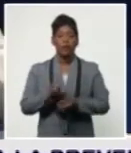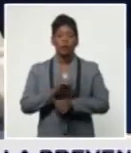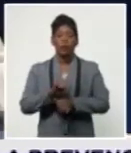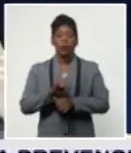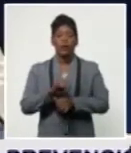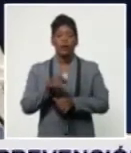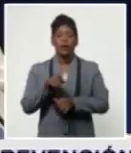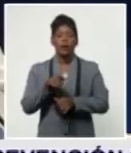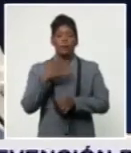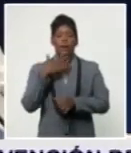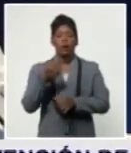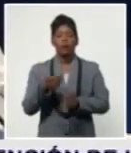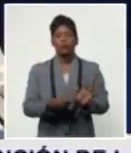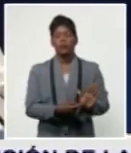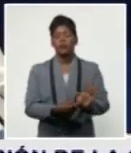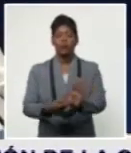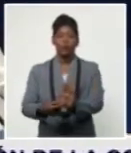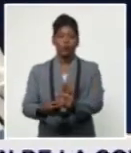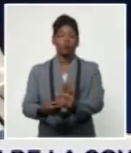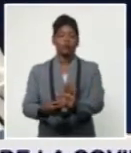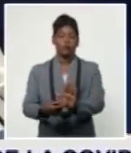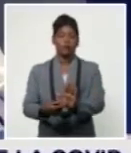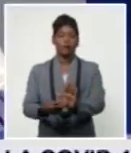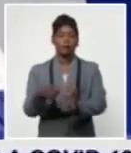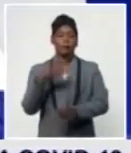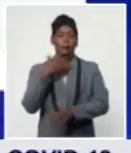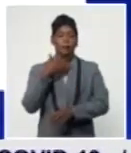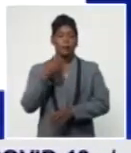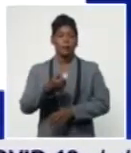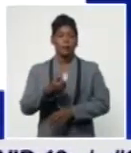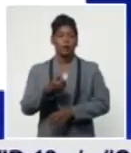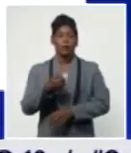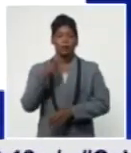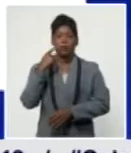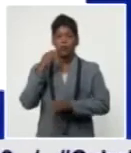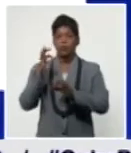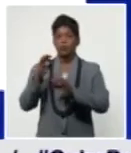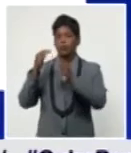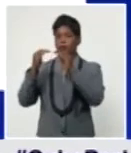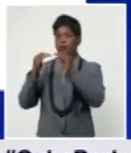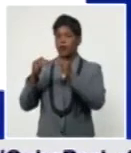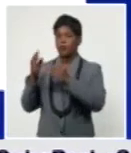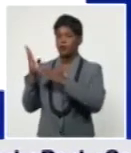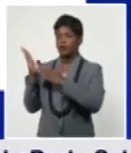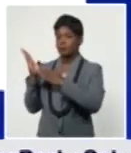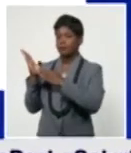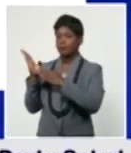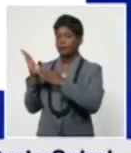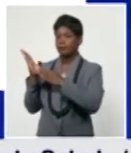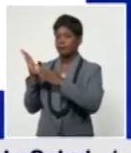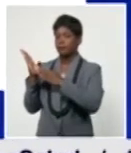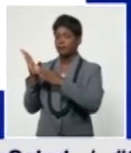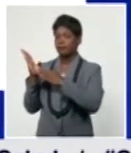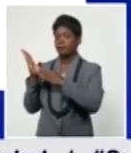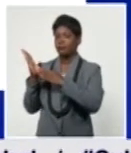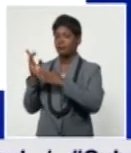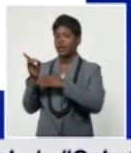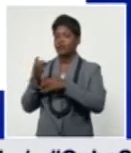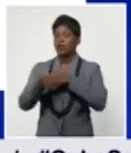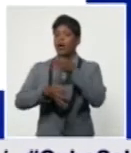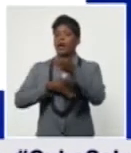and here we have this chart. Notice that at the